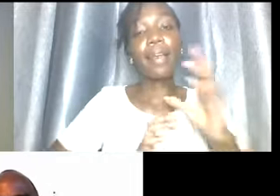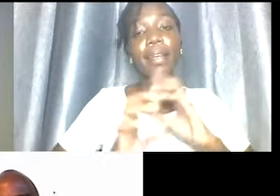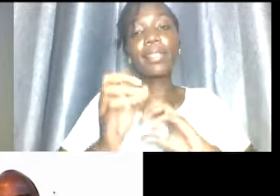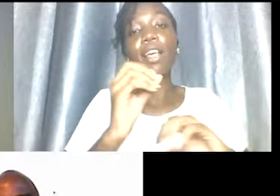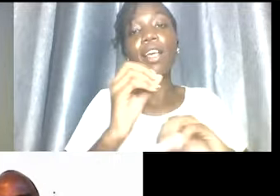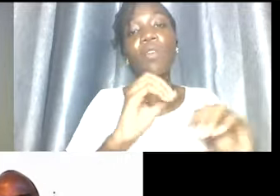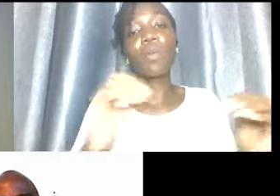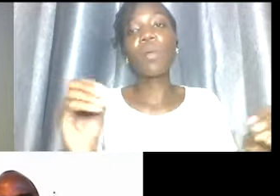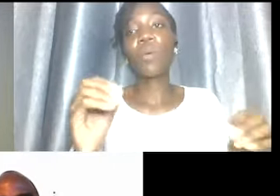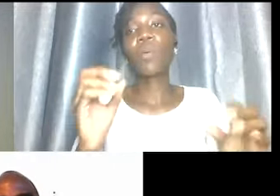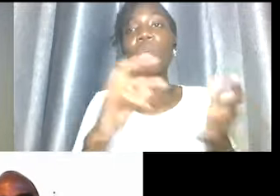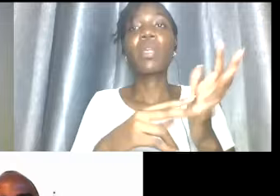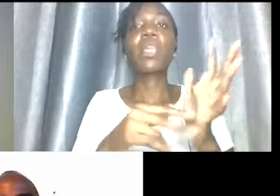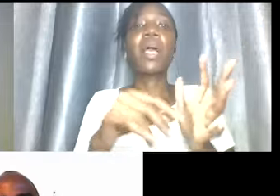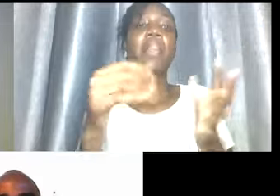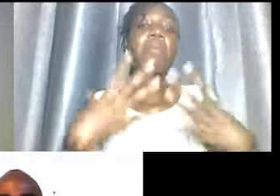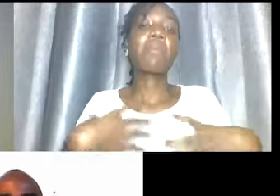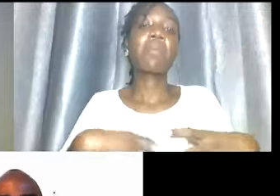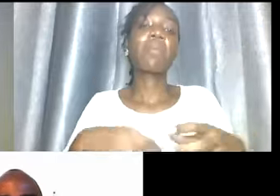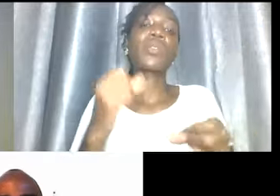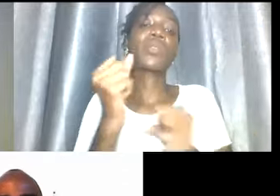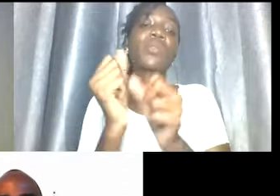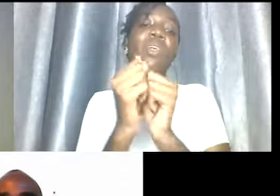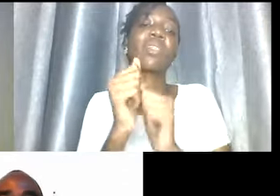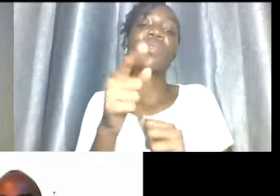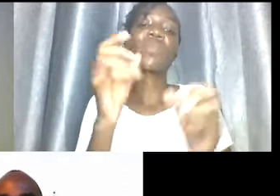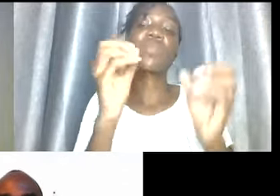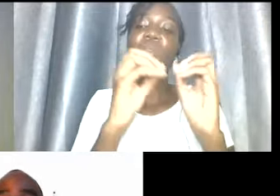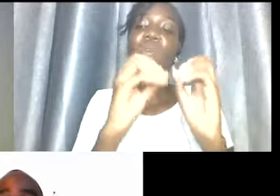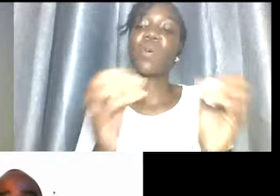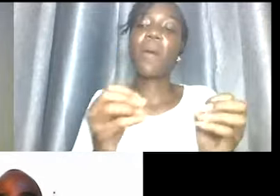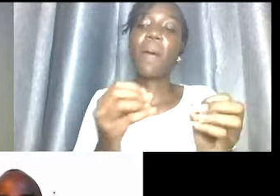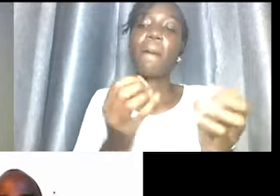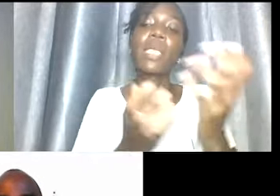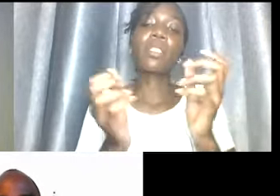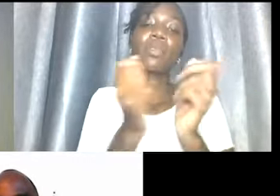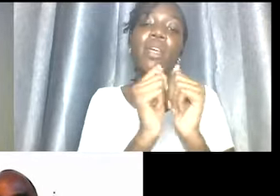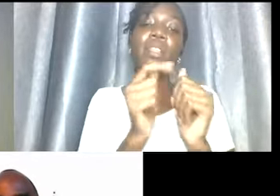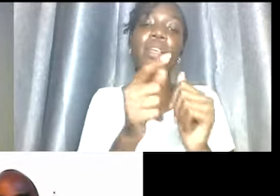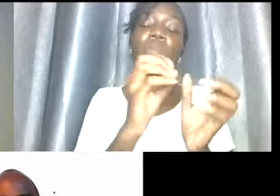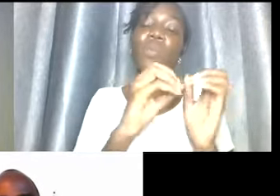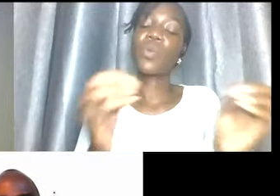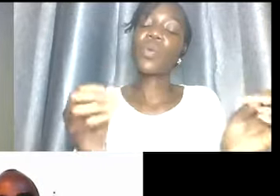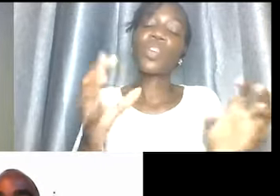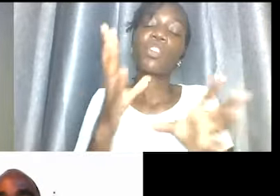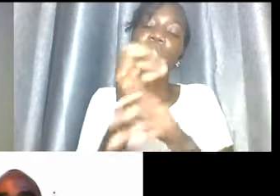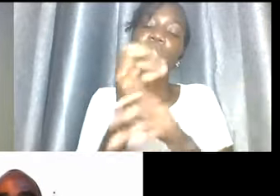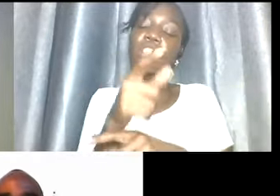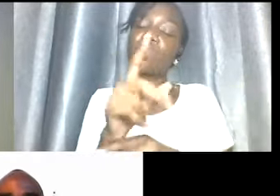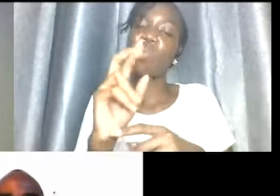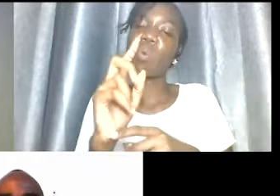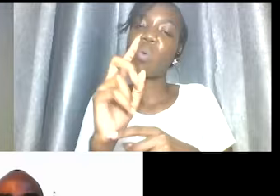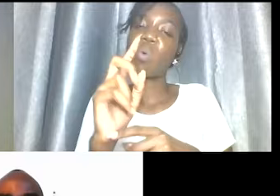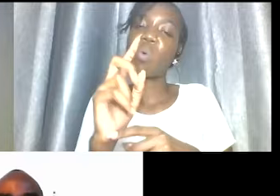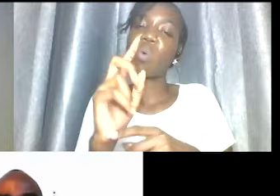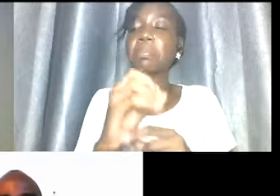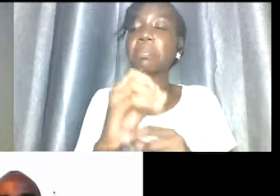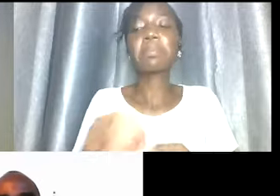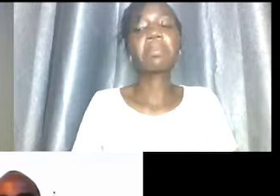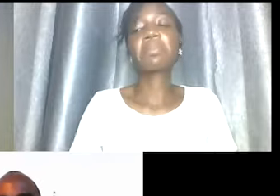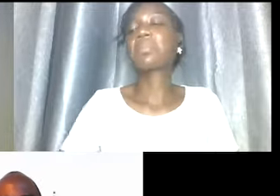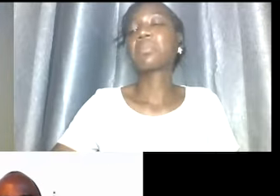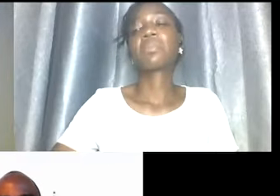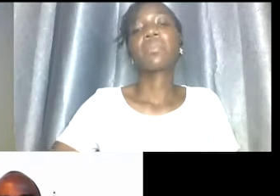you, might not do business with you. They will chance you once or twice, but after that, if you